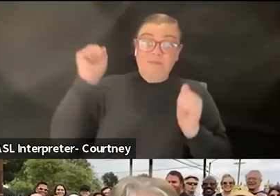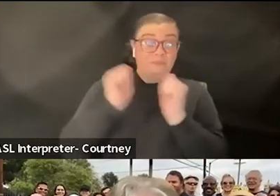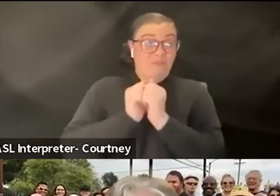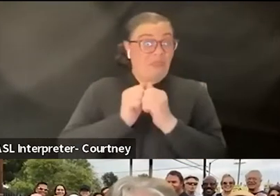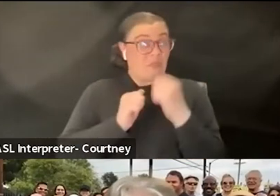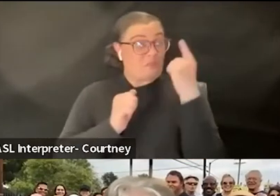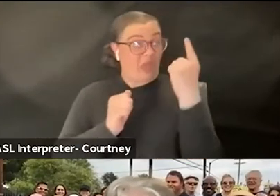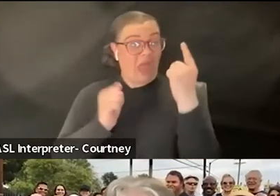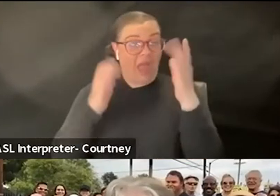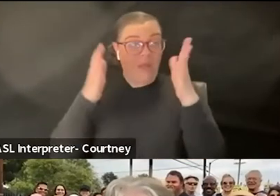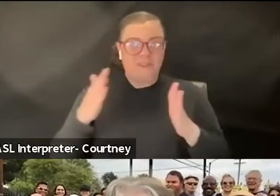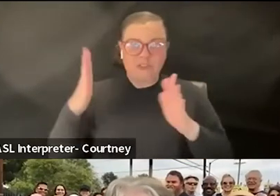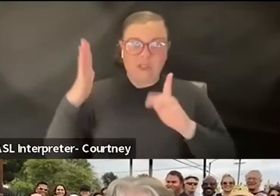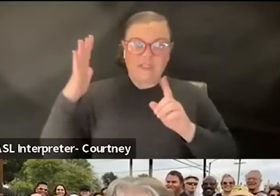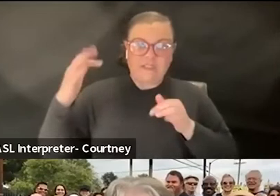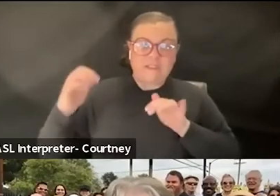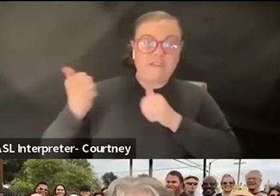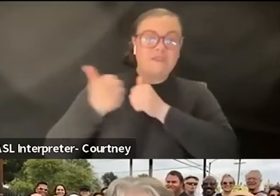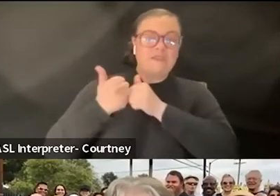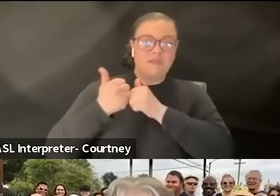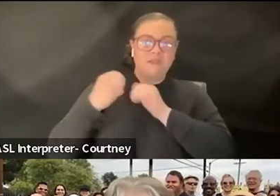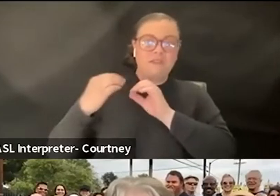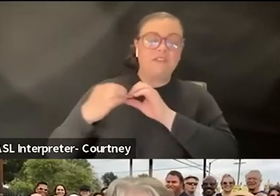can do that. I'm curious